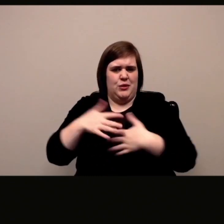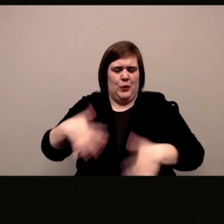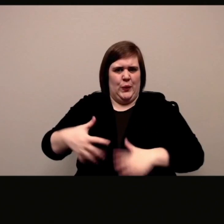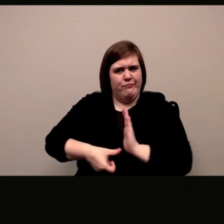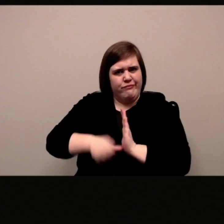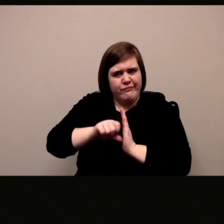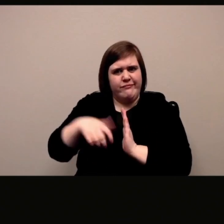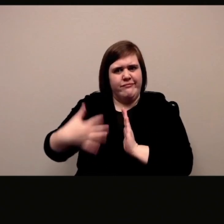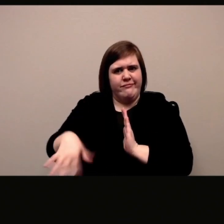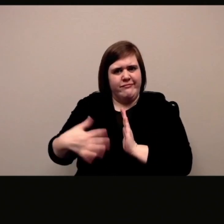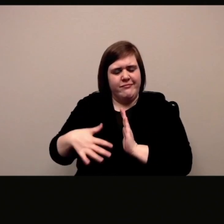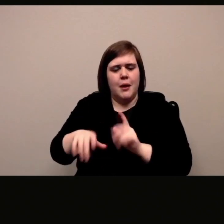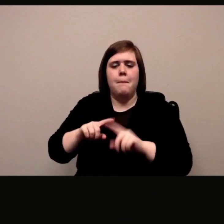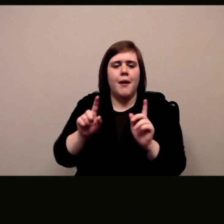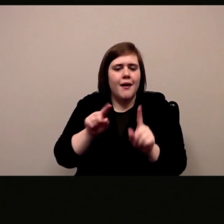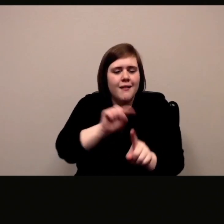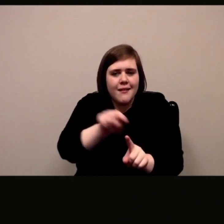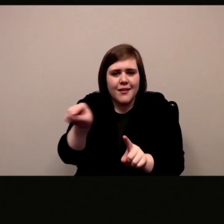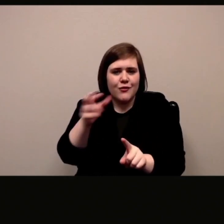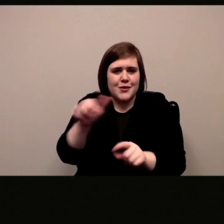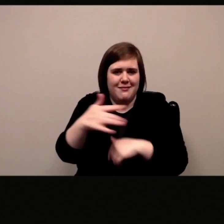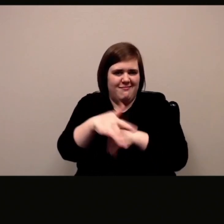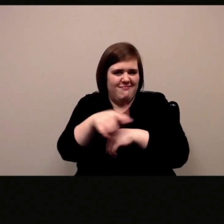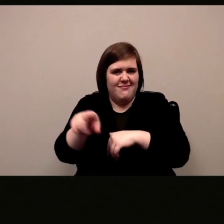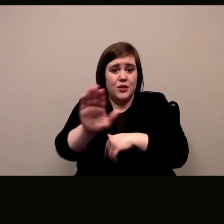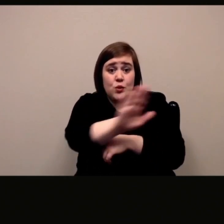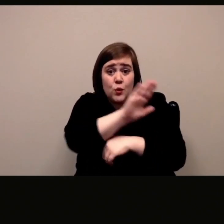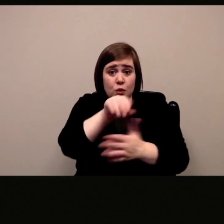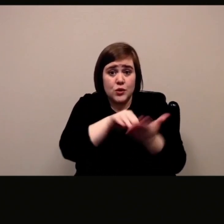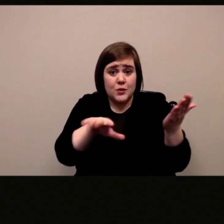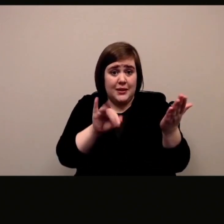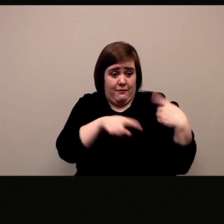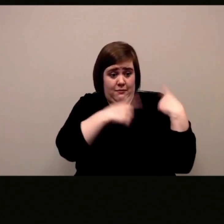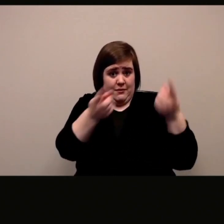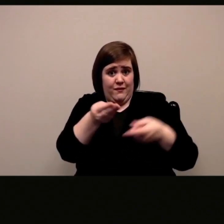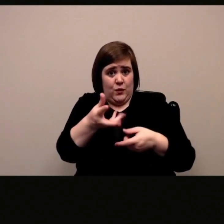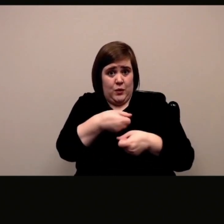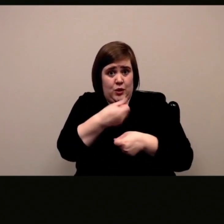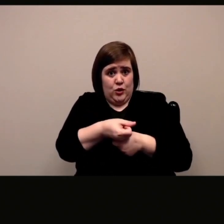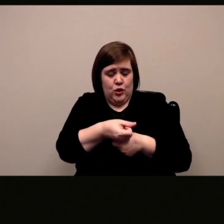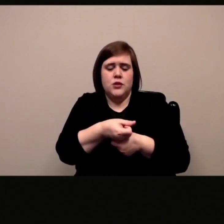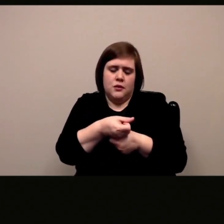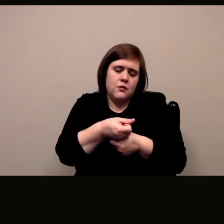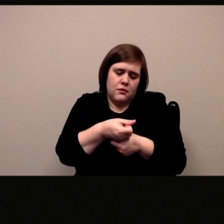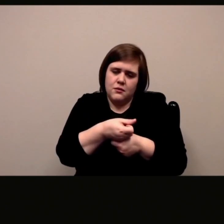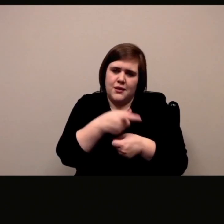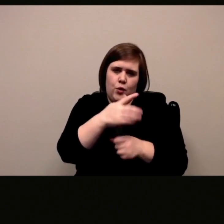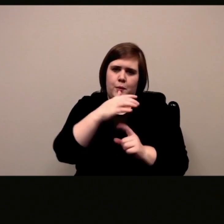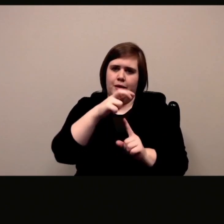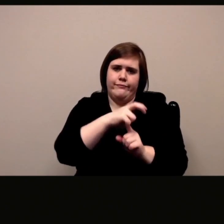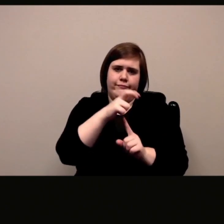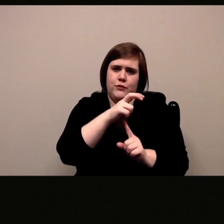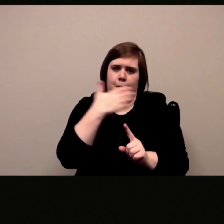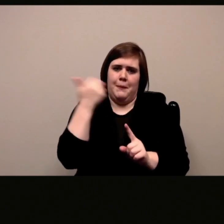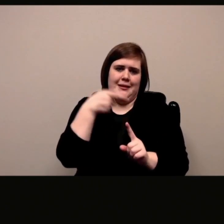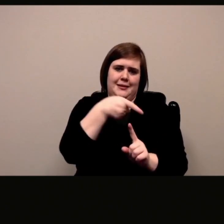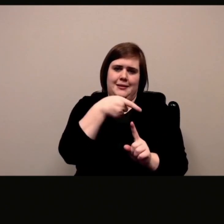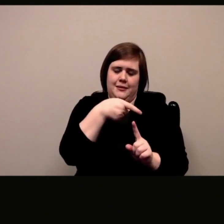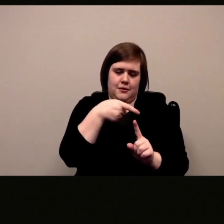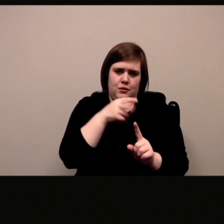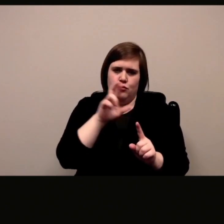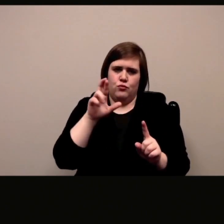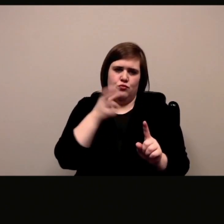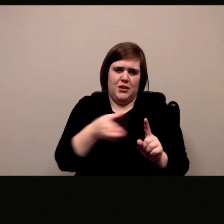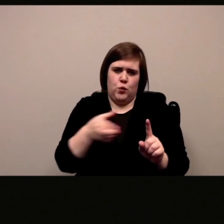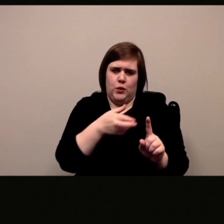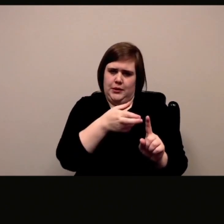out there, and your students, if you've been doing this for a few years, are probably going to be your number one resource. And one